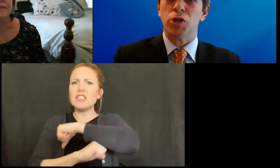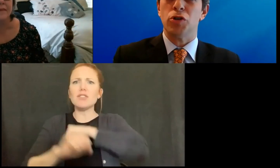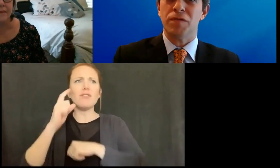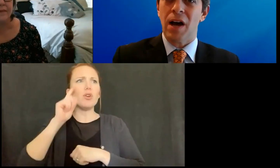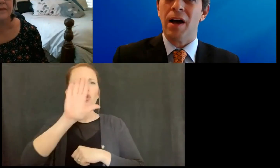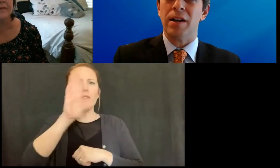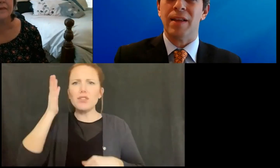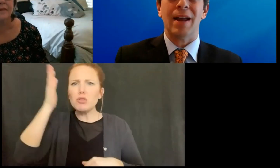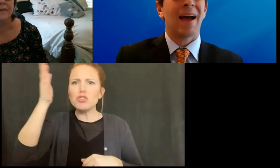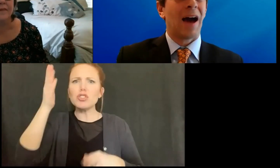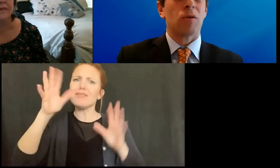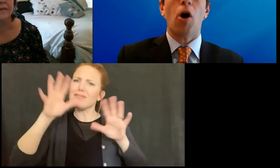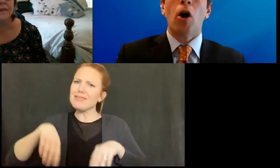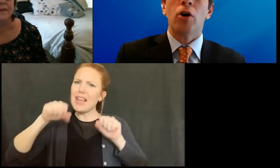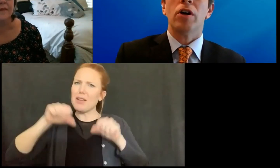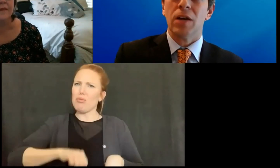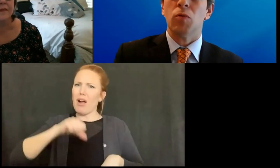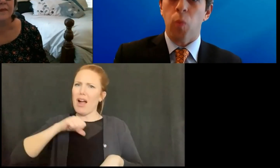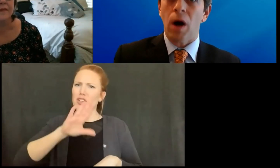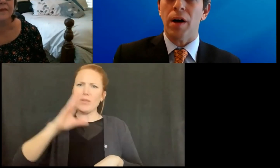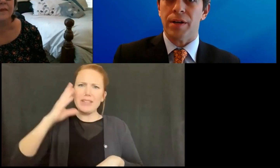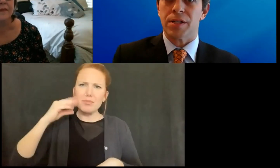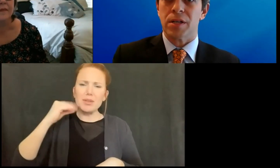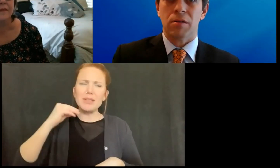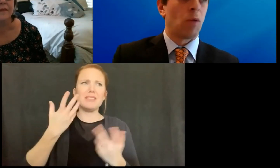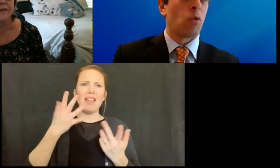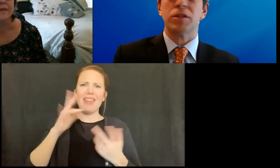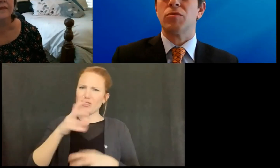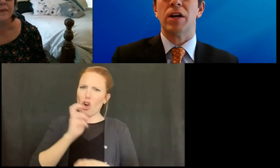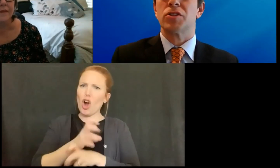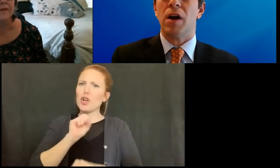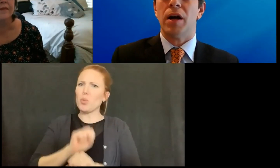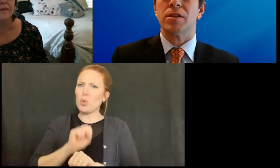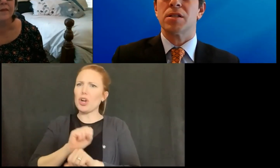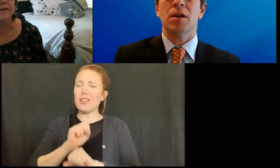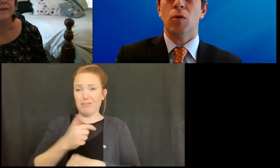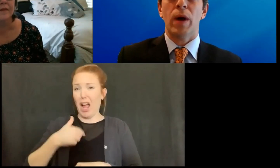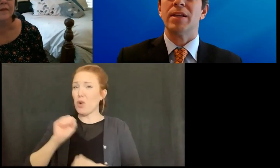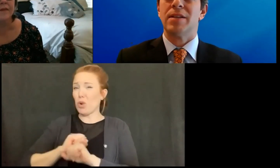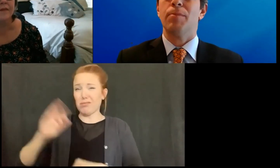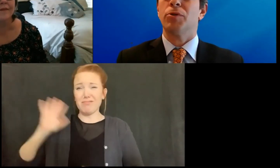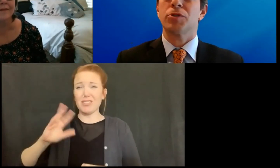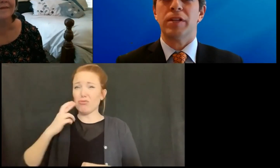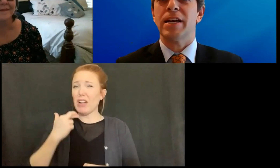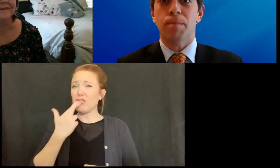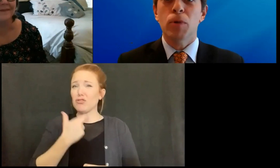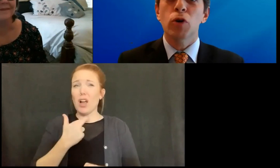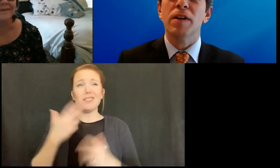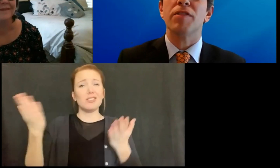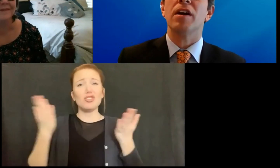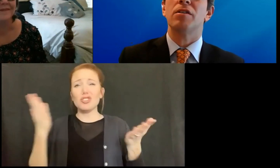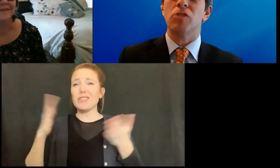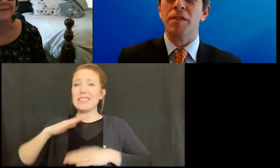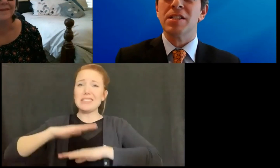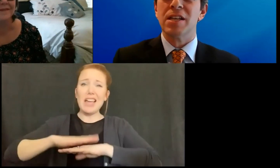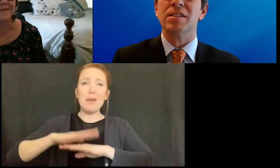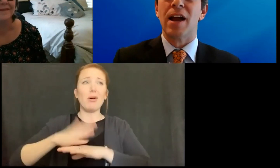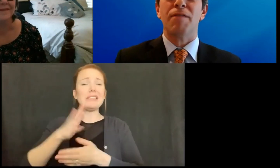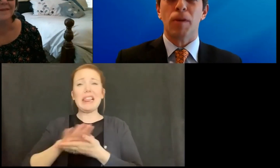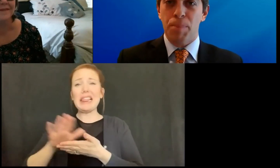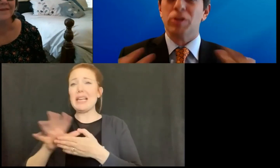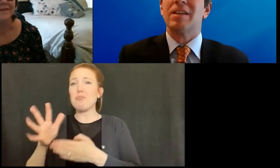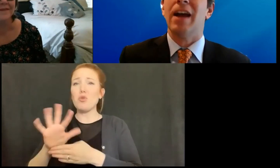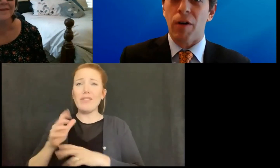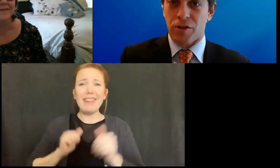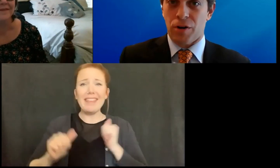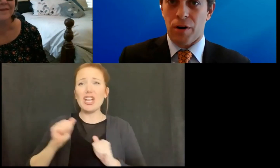of pride in what you've done and that how hard it was. You know, I worked in restaurants waited tables, cleaned movie theaters, all these things that